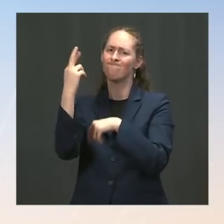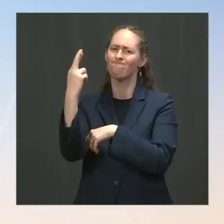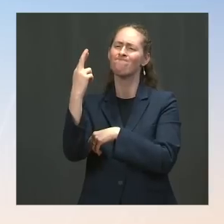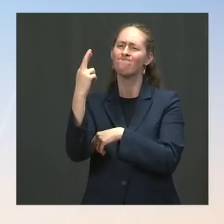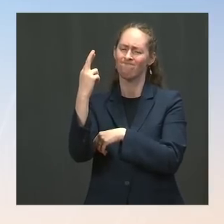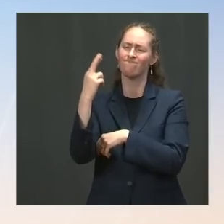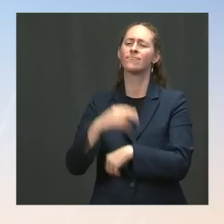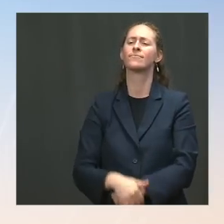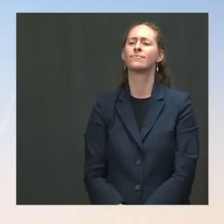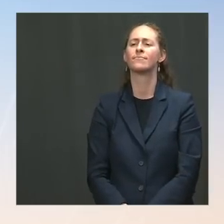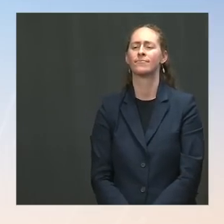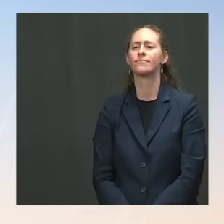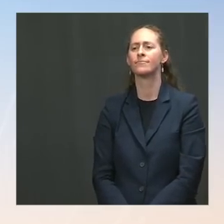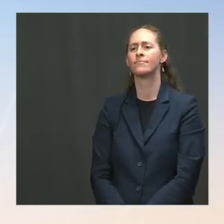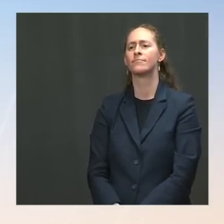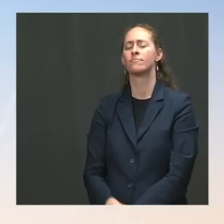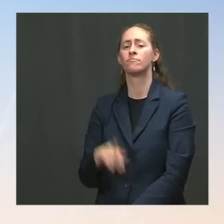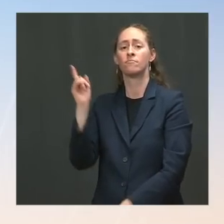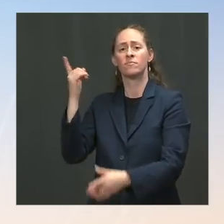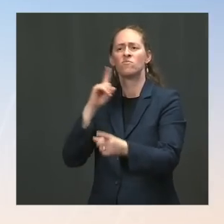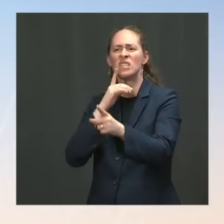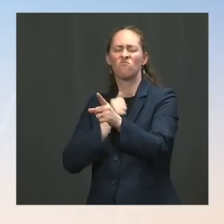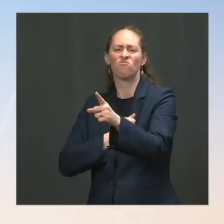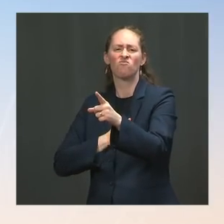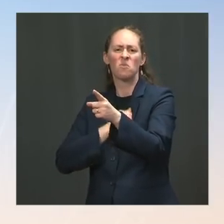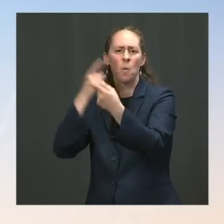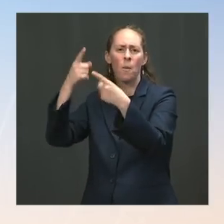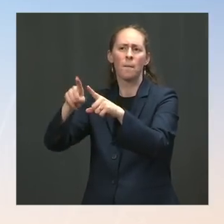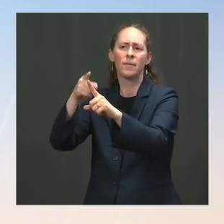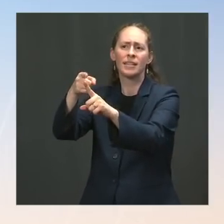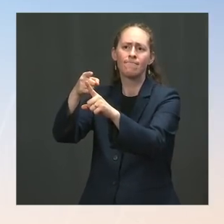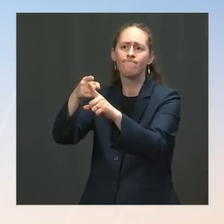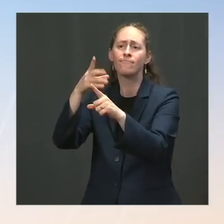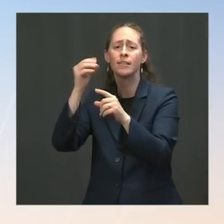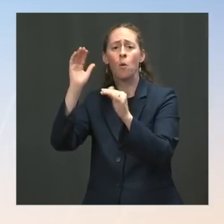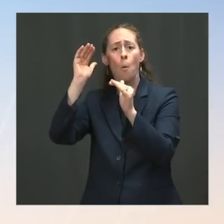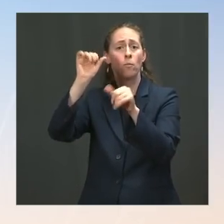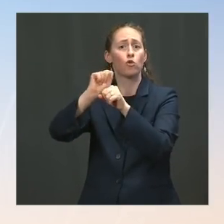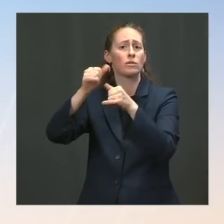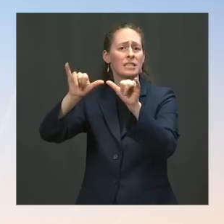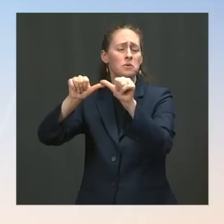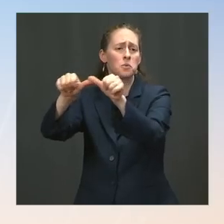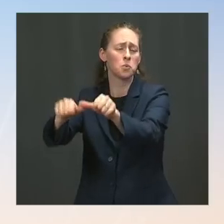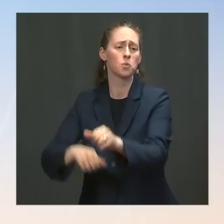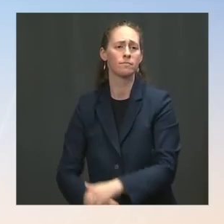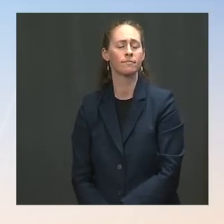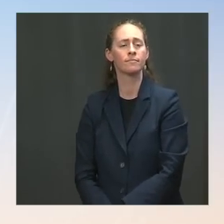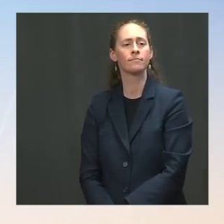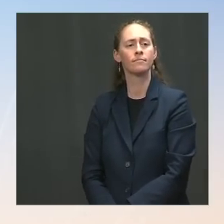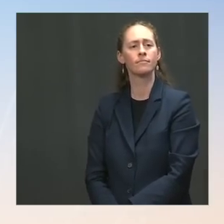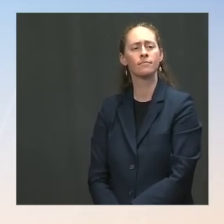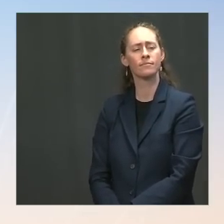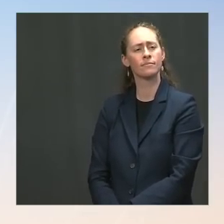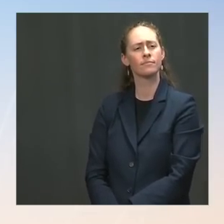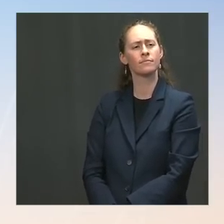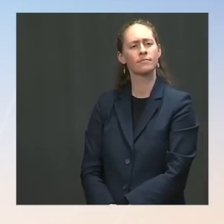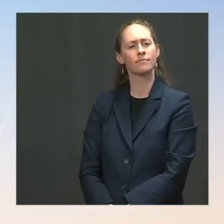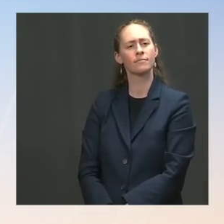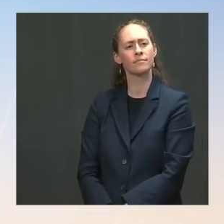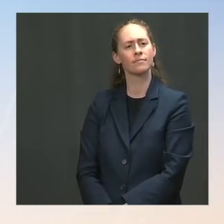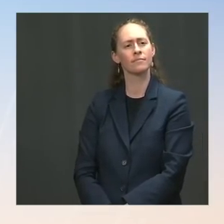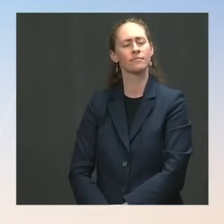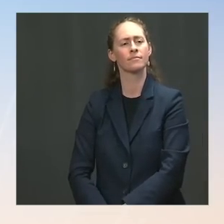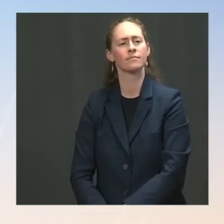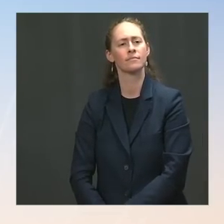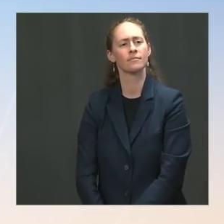they become available. Go ahead. I wanted to ask first about the talks that have been going on with Senator Cornyn on the Hill related